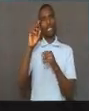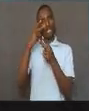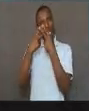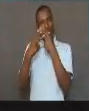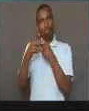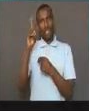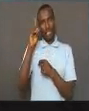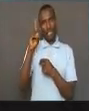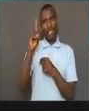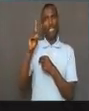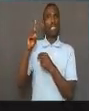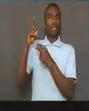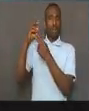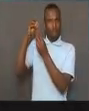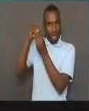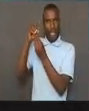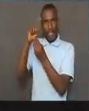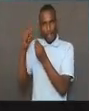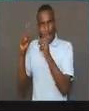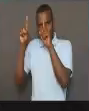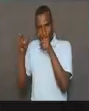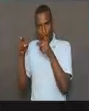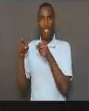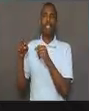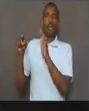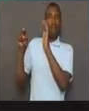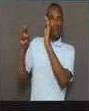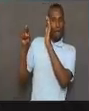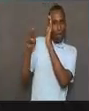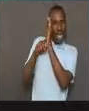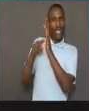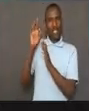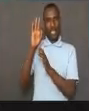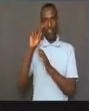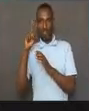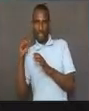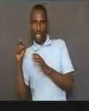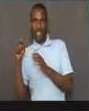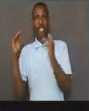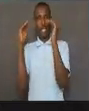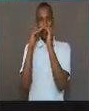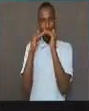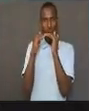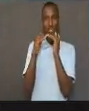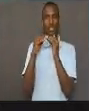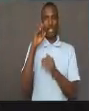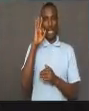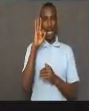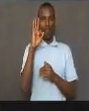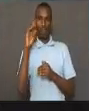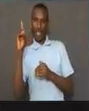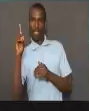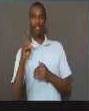times d plus z minus fz equals